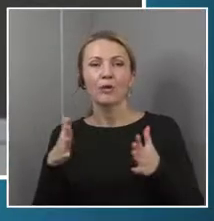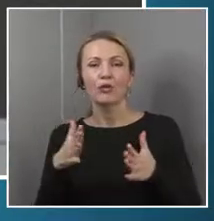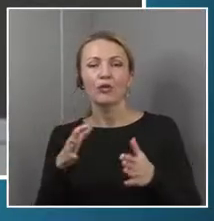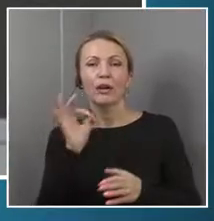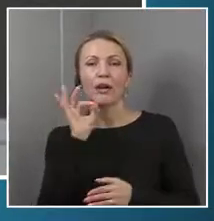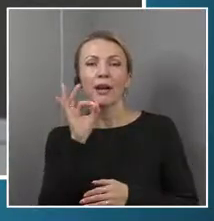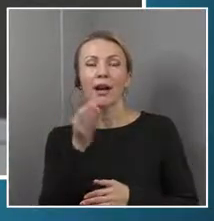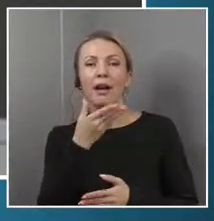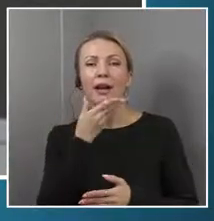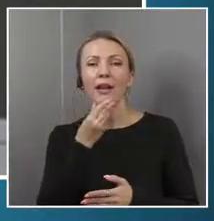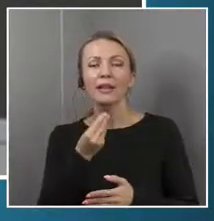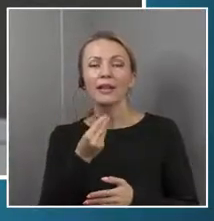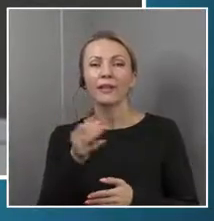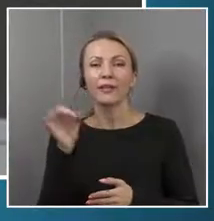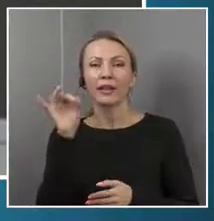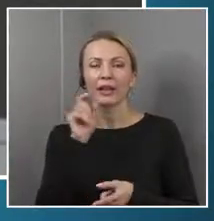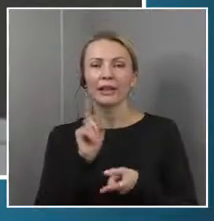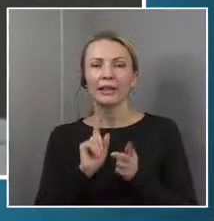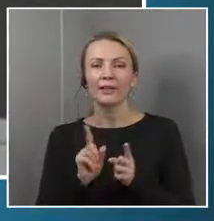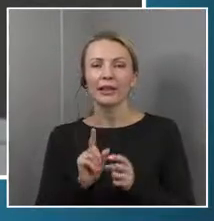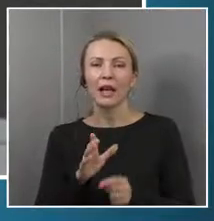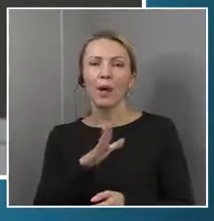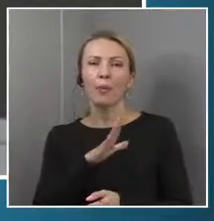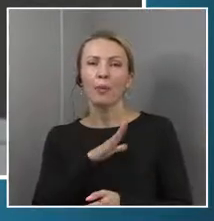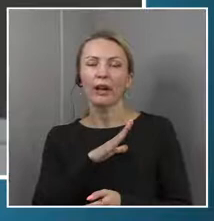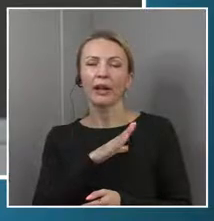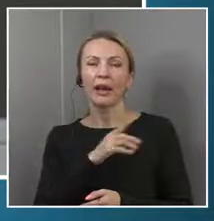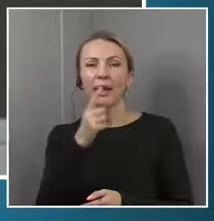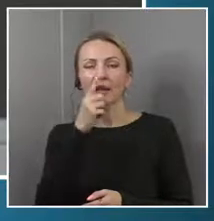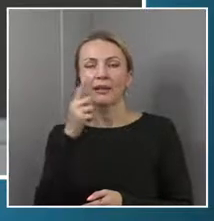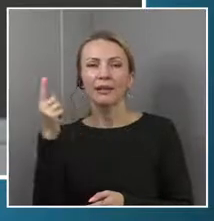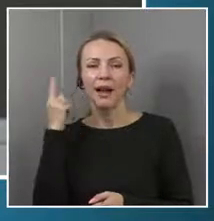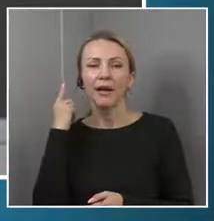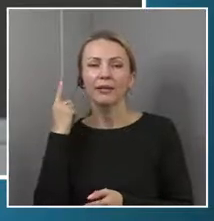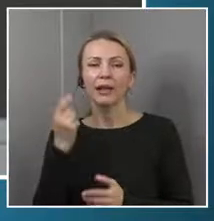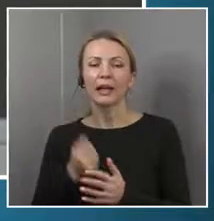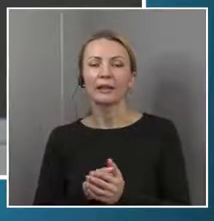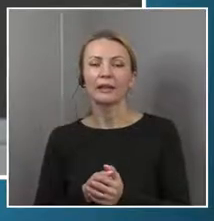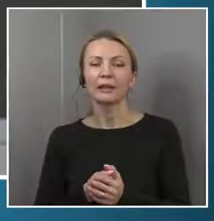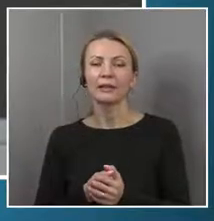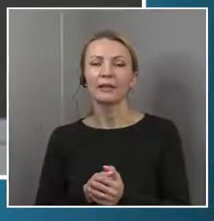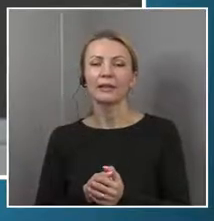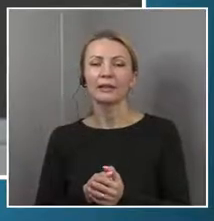and shiny and undervalued very often.